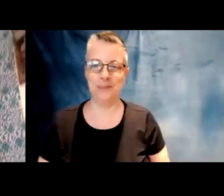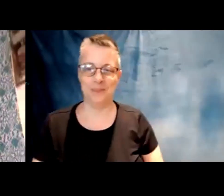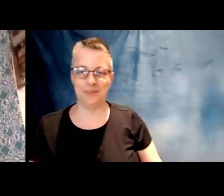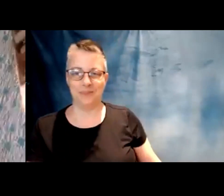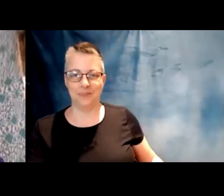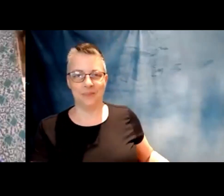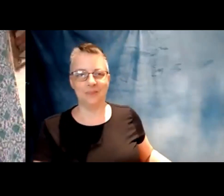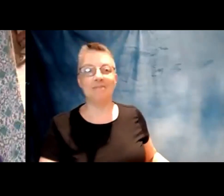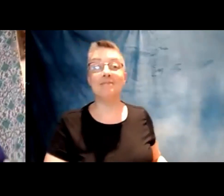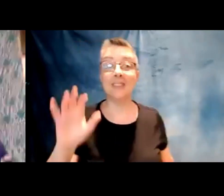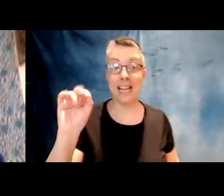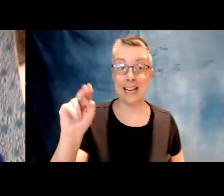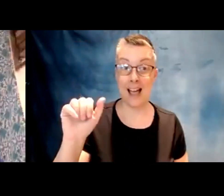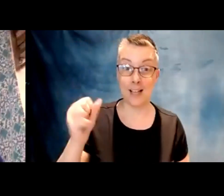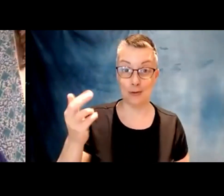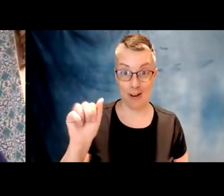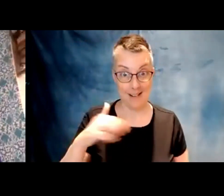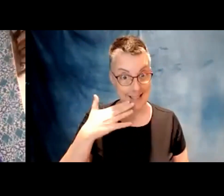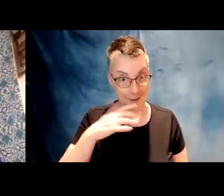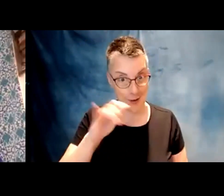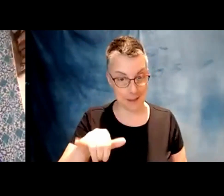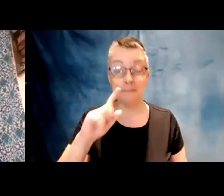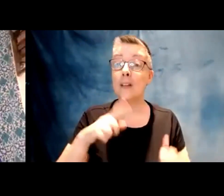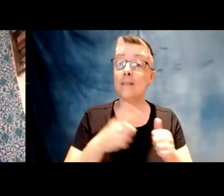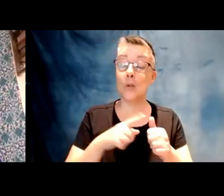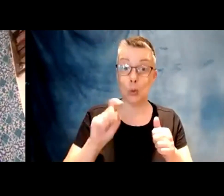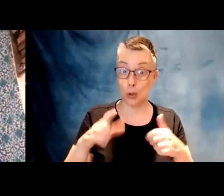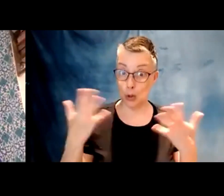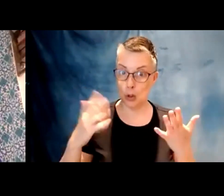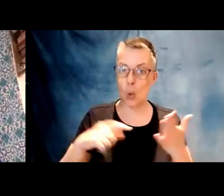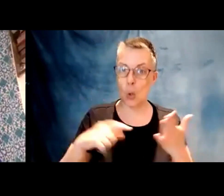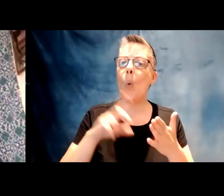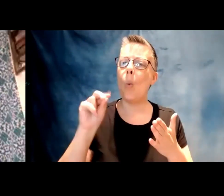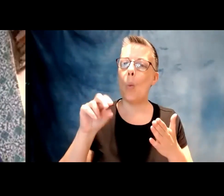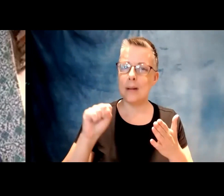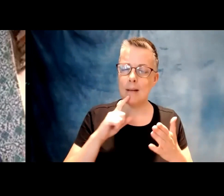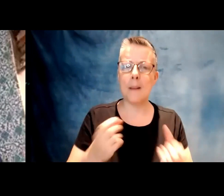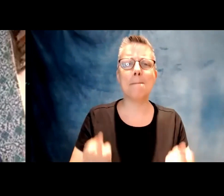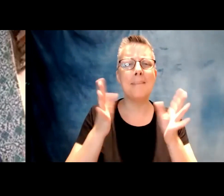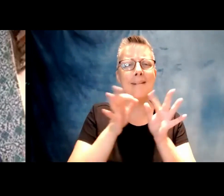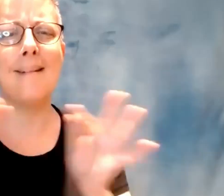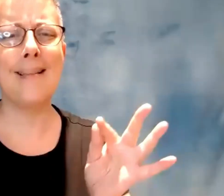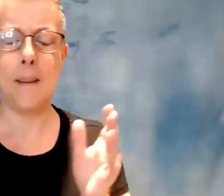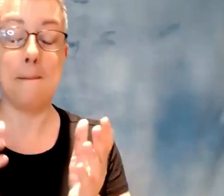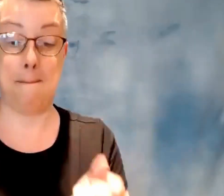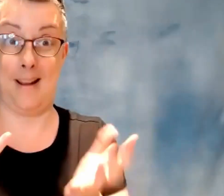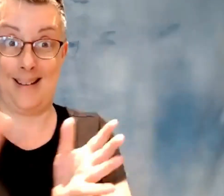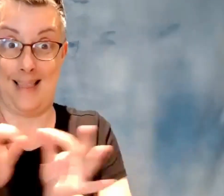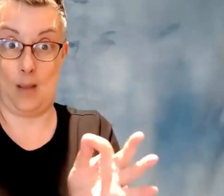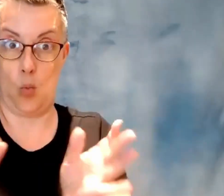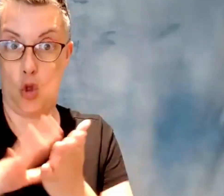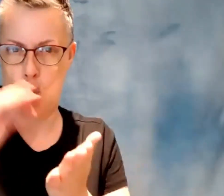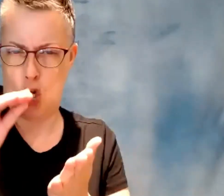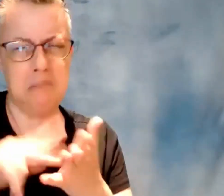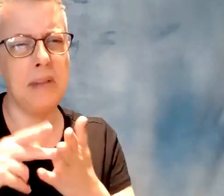Okay, guys, thank you for that. The first question is, what does multilingual learning mean to you?